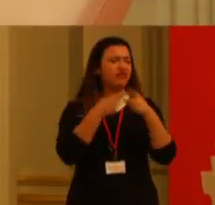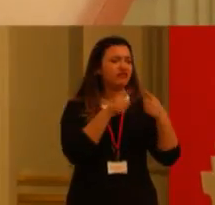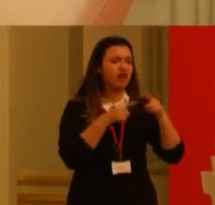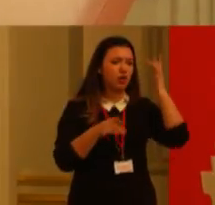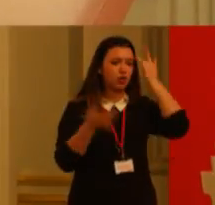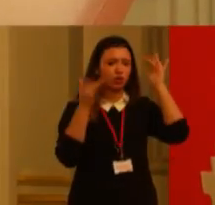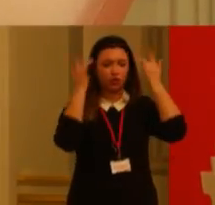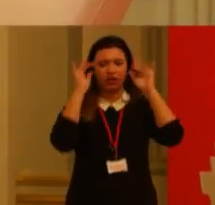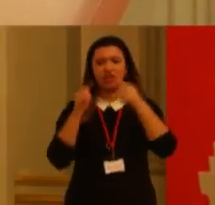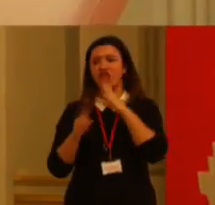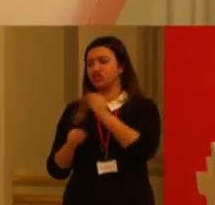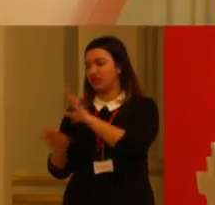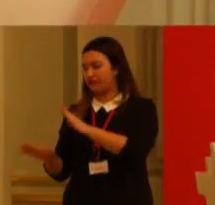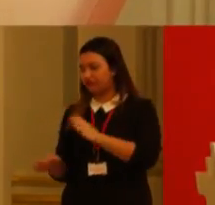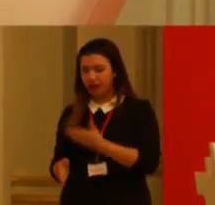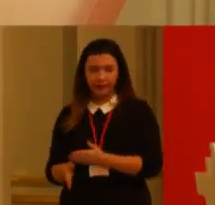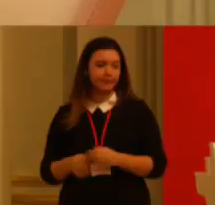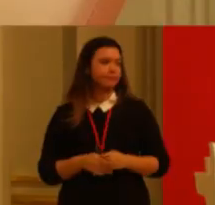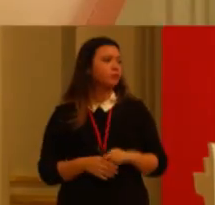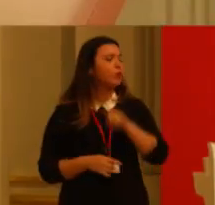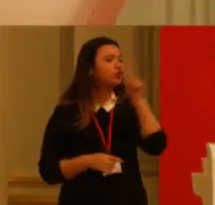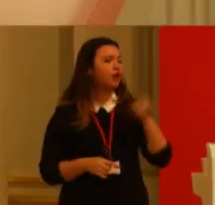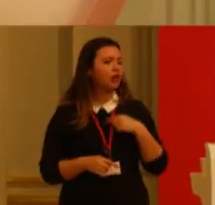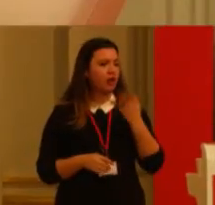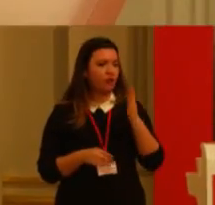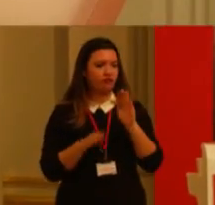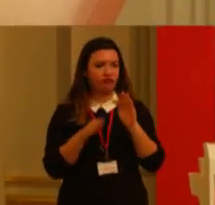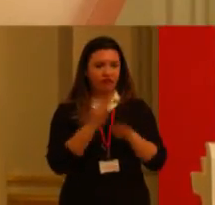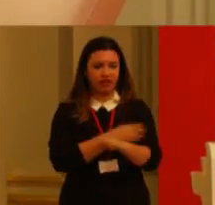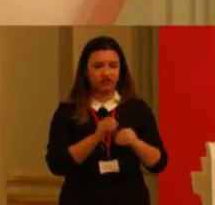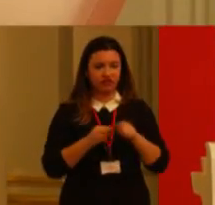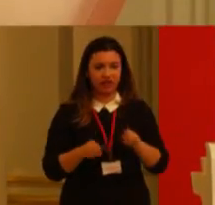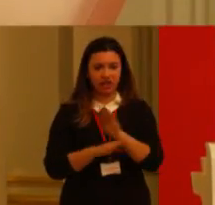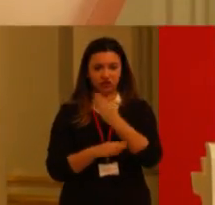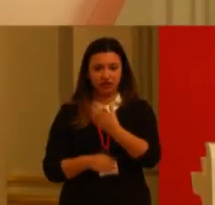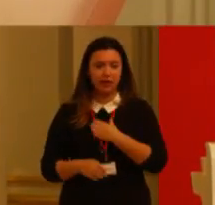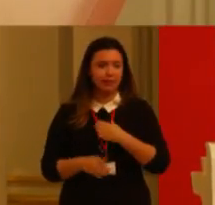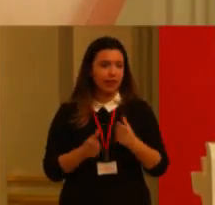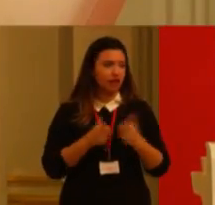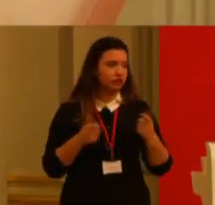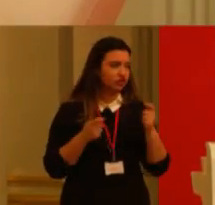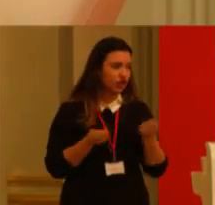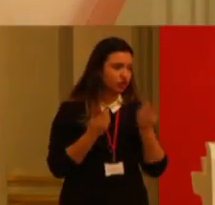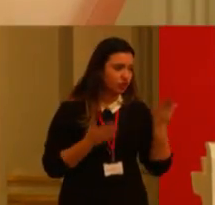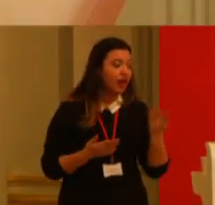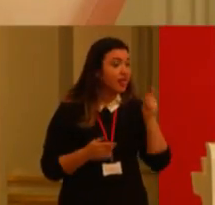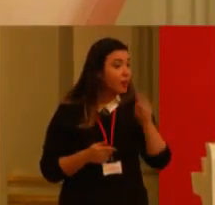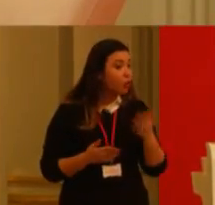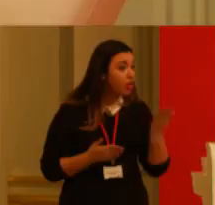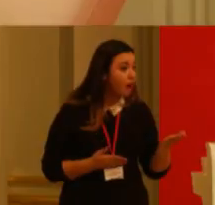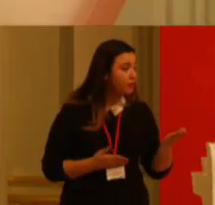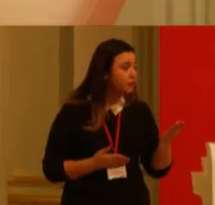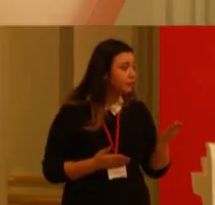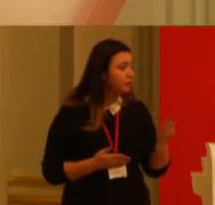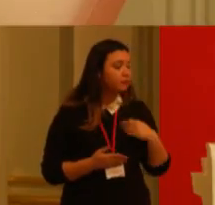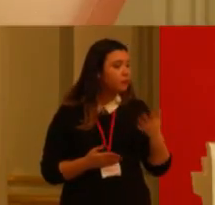isolated groups, we have LGBT, we have the immigrants, we have the refugees. These people also live on this soil,